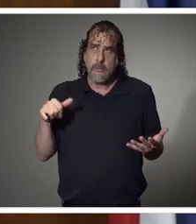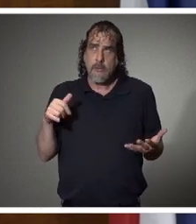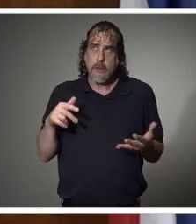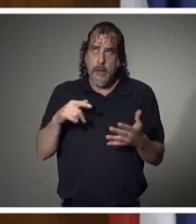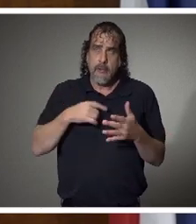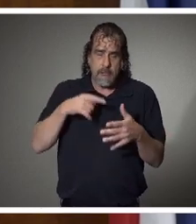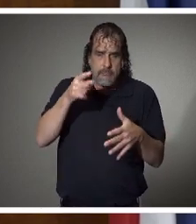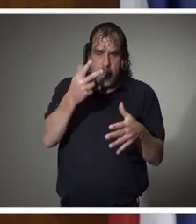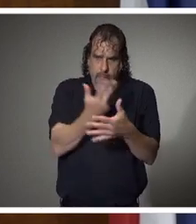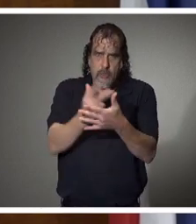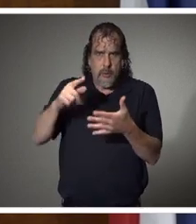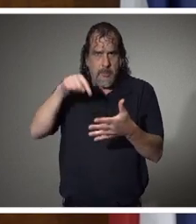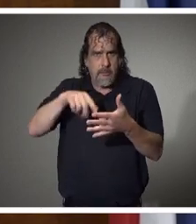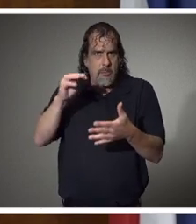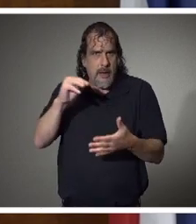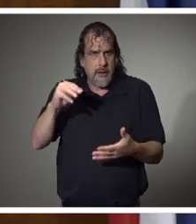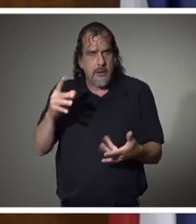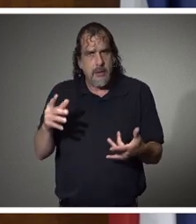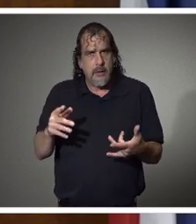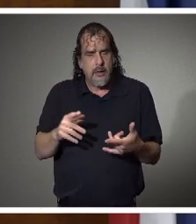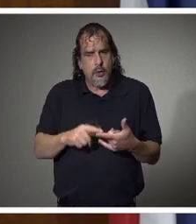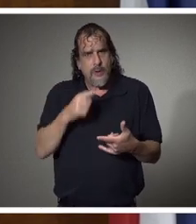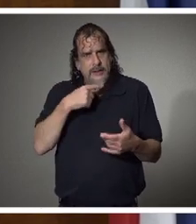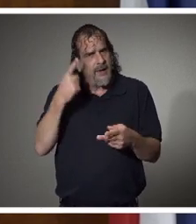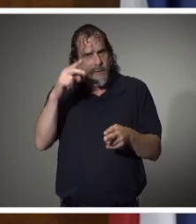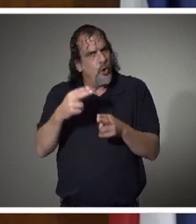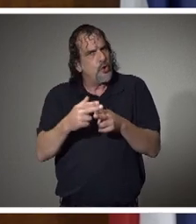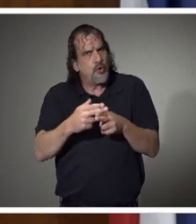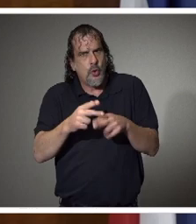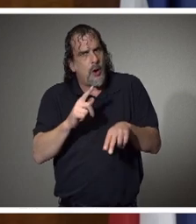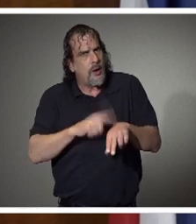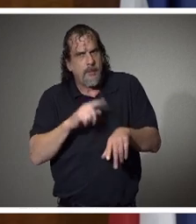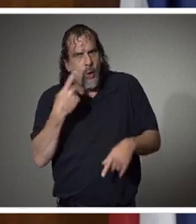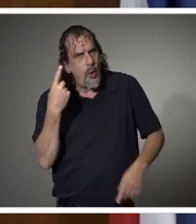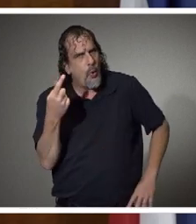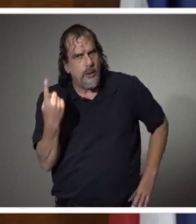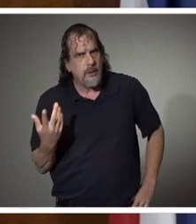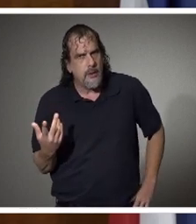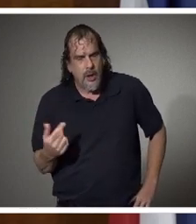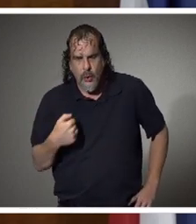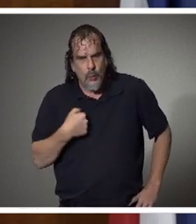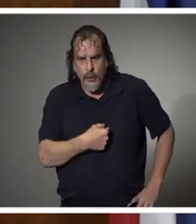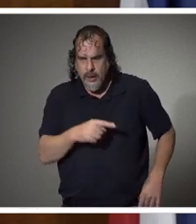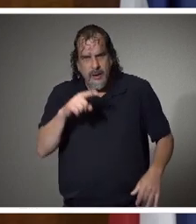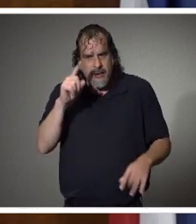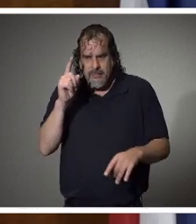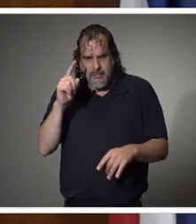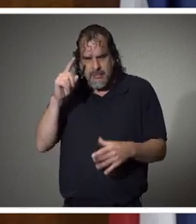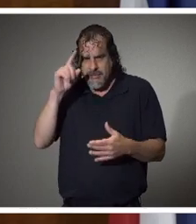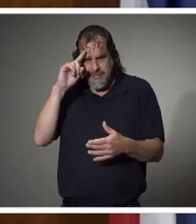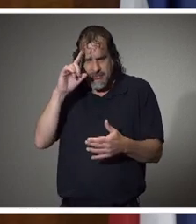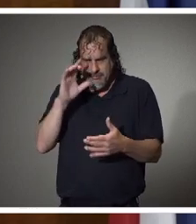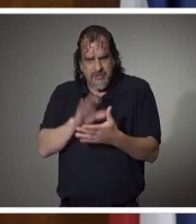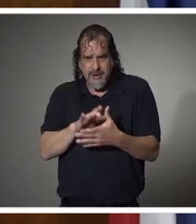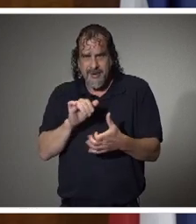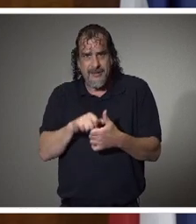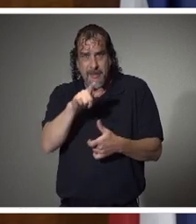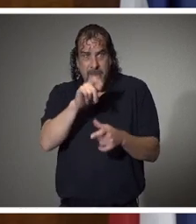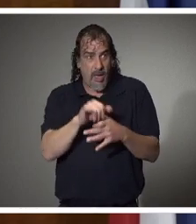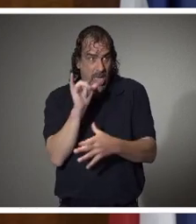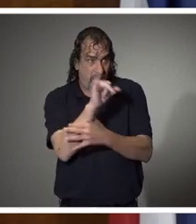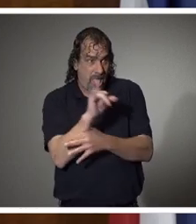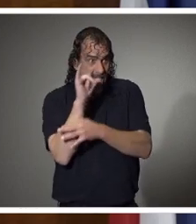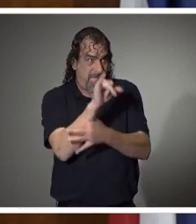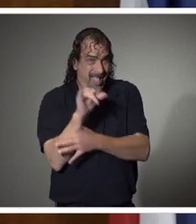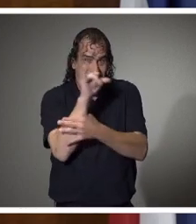on Monday, we said it had to be for a short period of time. We don't believe that individuals can shelter in place. We don't believe